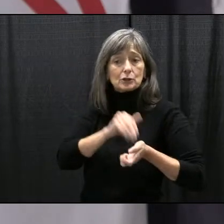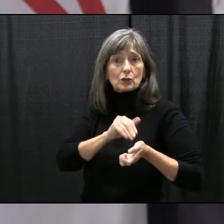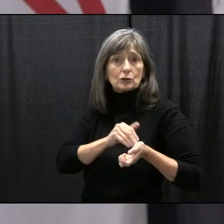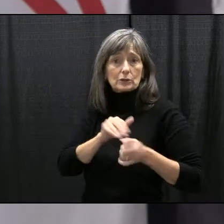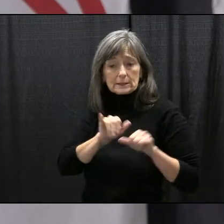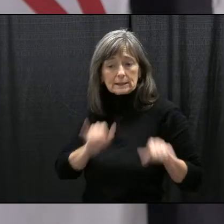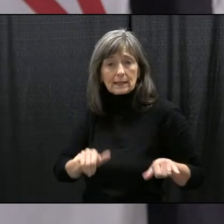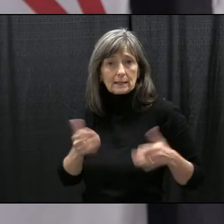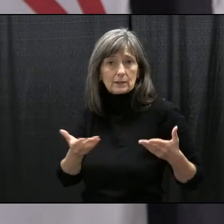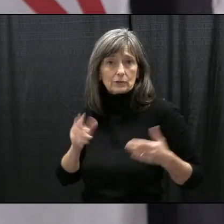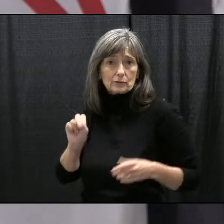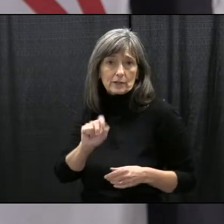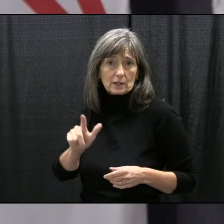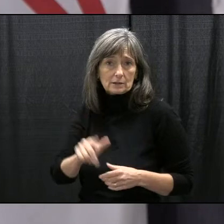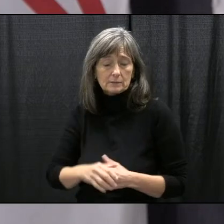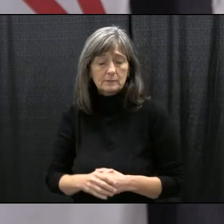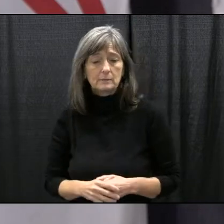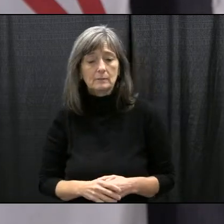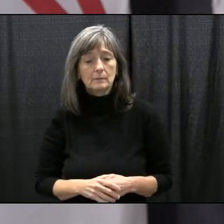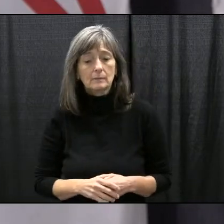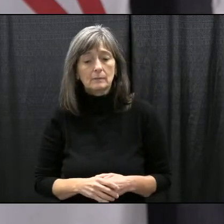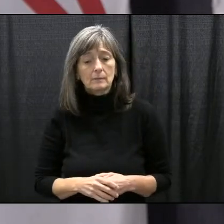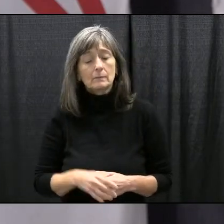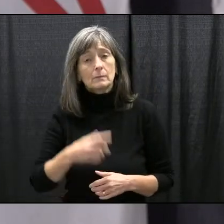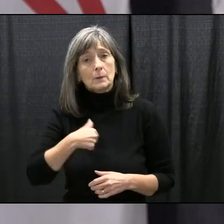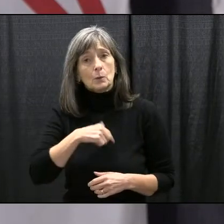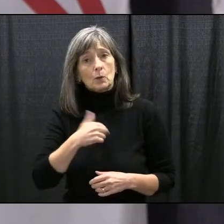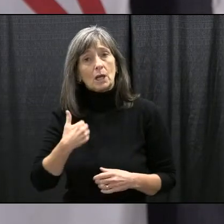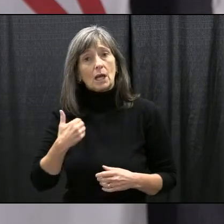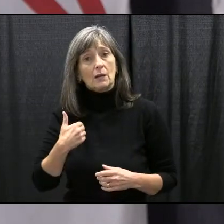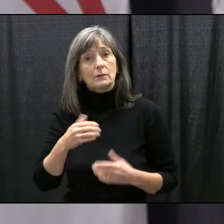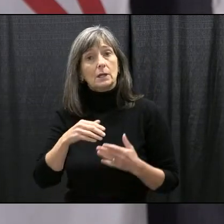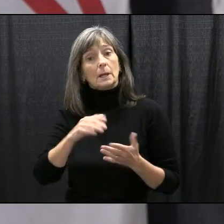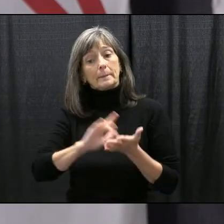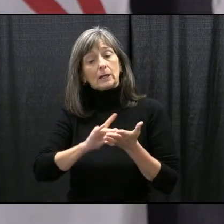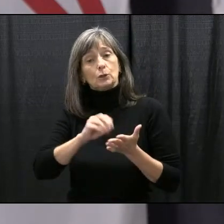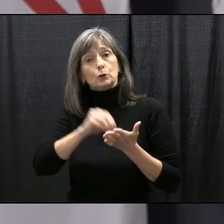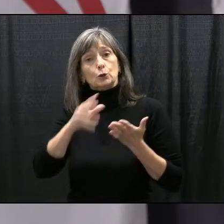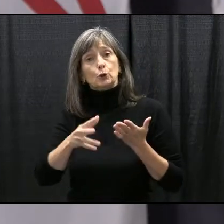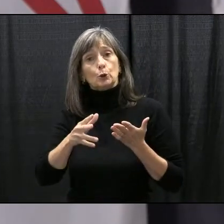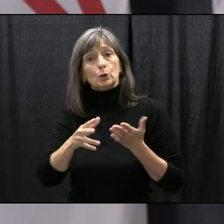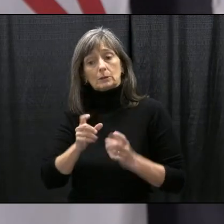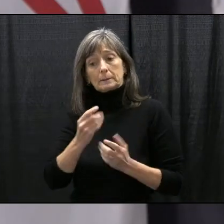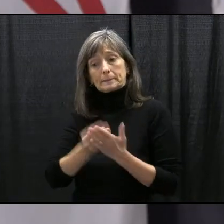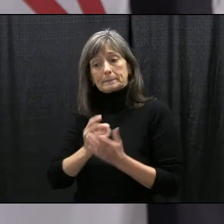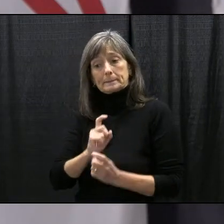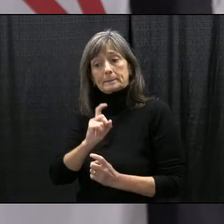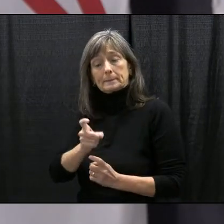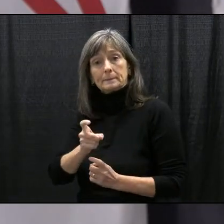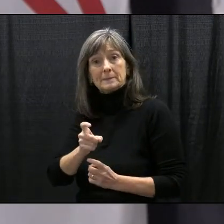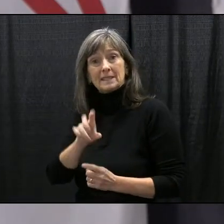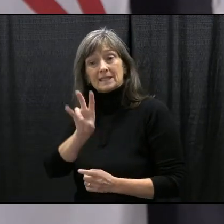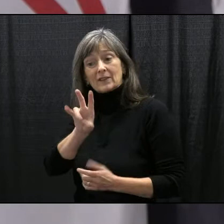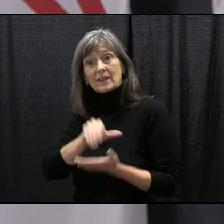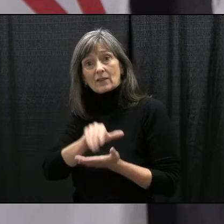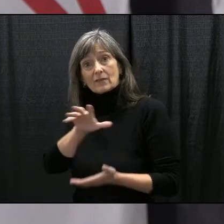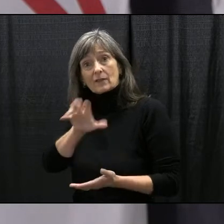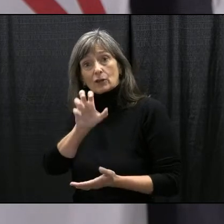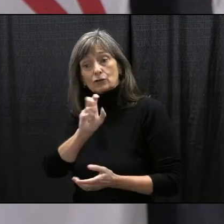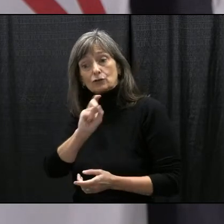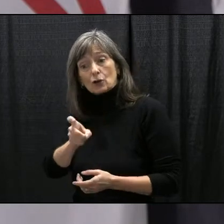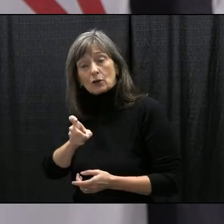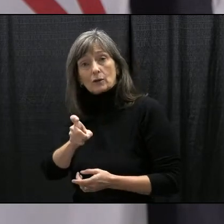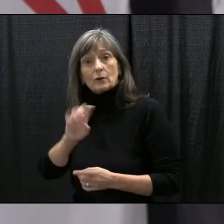province. We have a medical student bursary program, which includes a $7,500 bursary